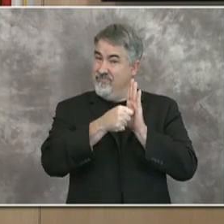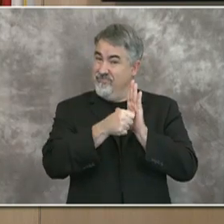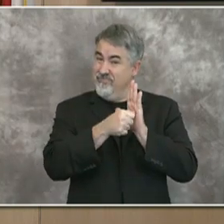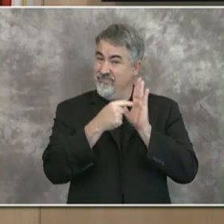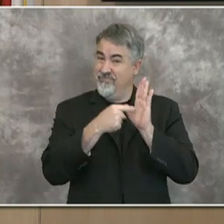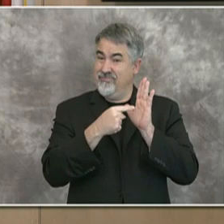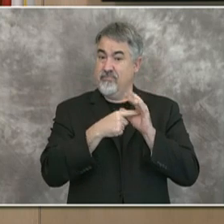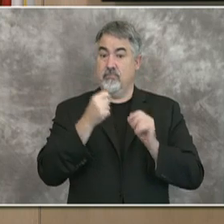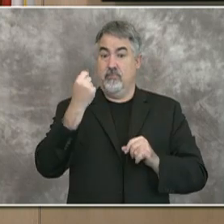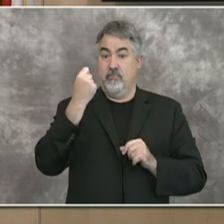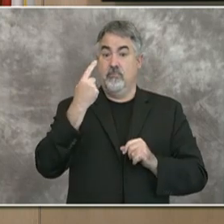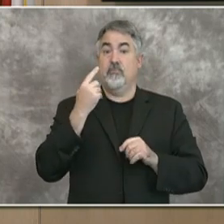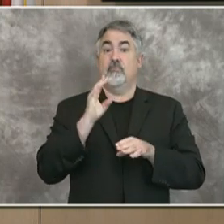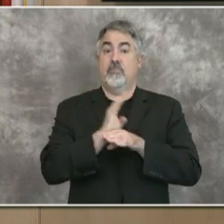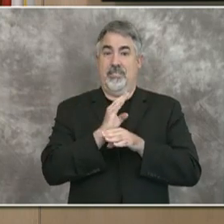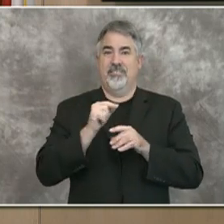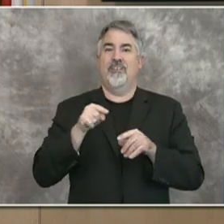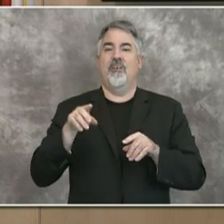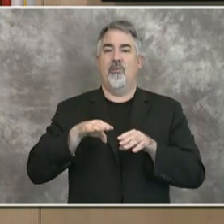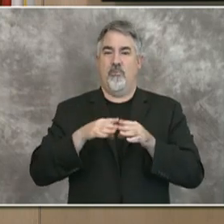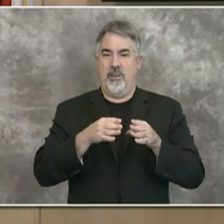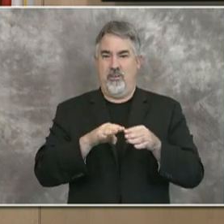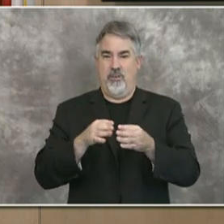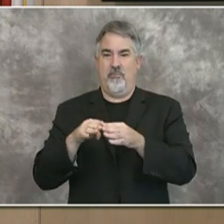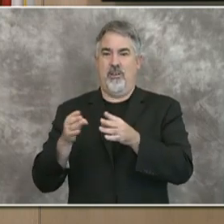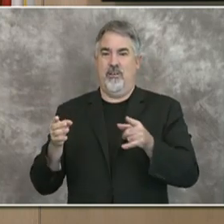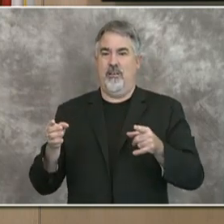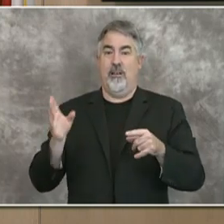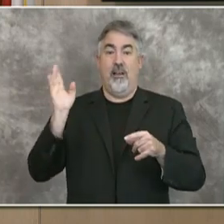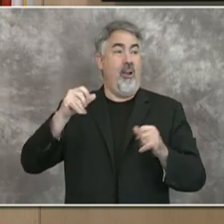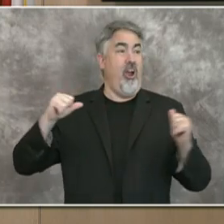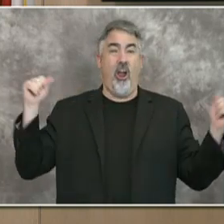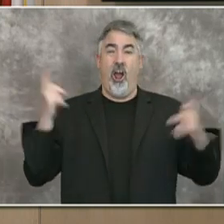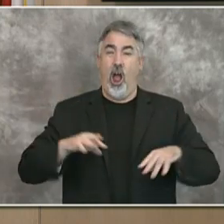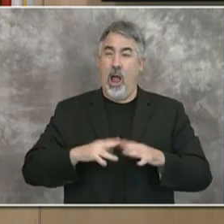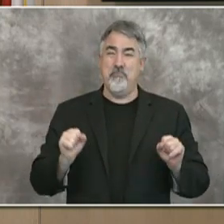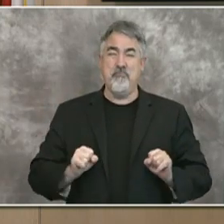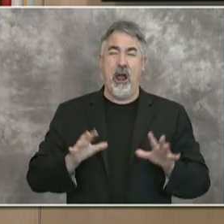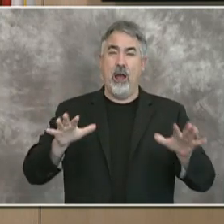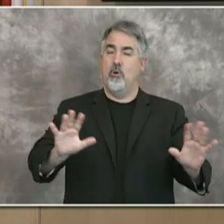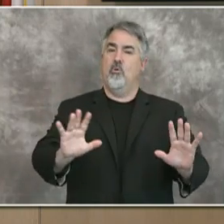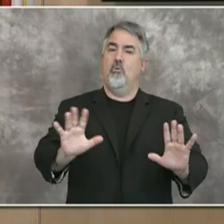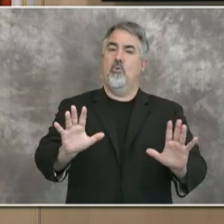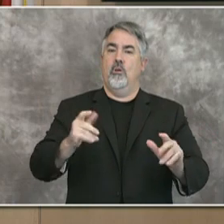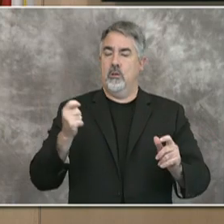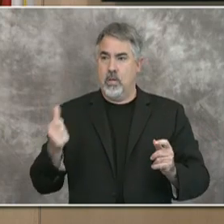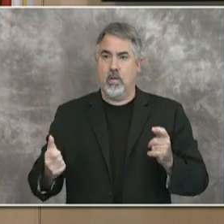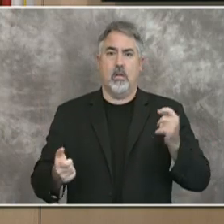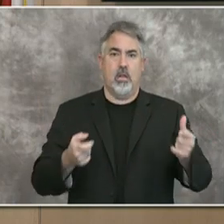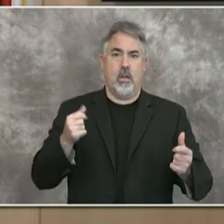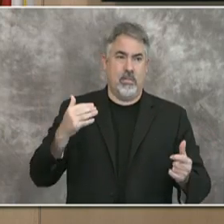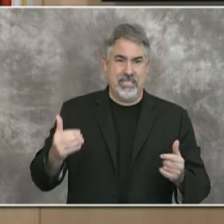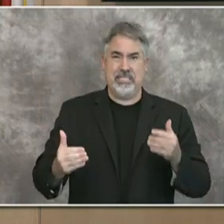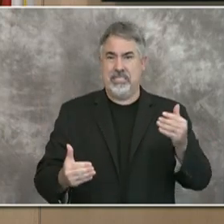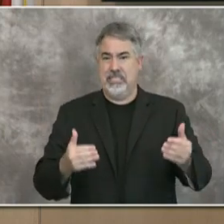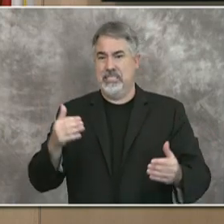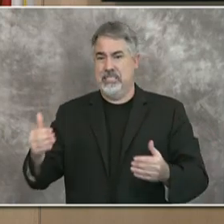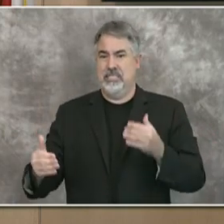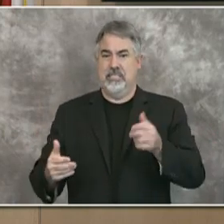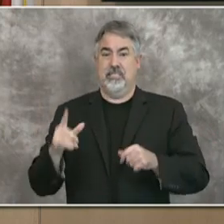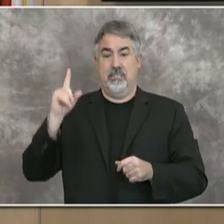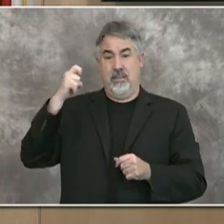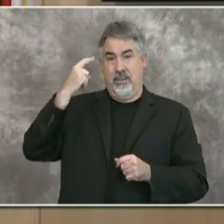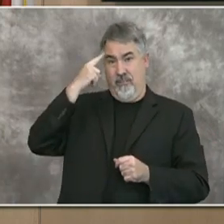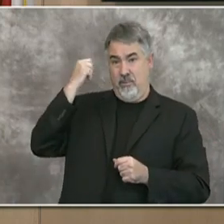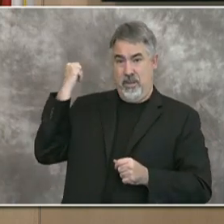to reopen, it's not going to happen all at once. In fact, no matter what the governor says, it will